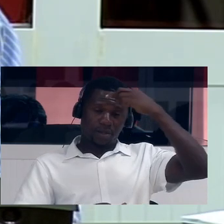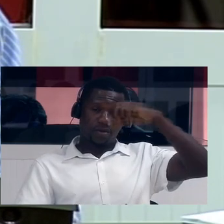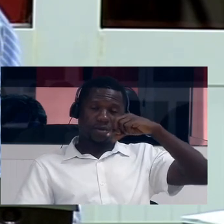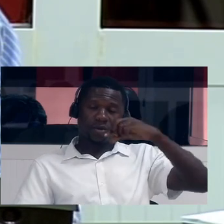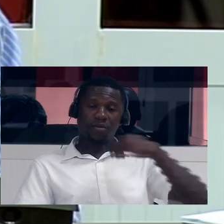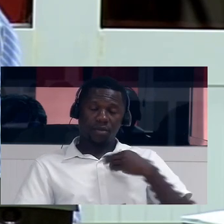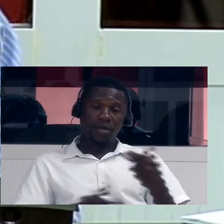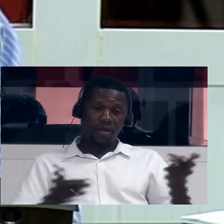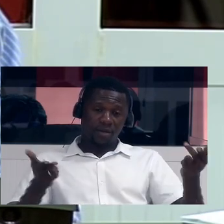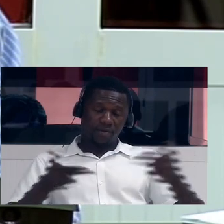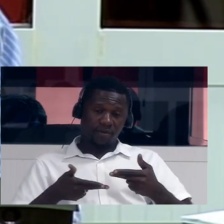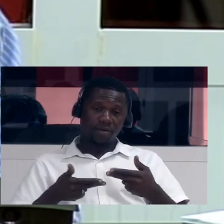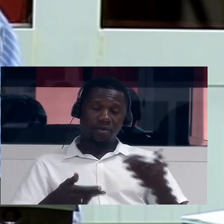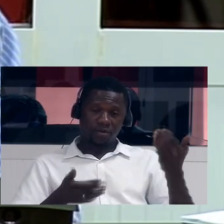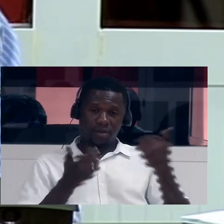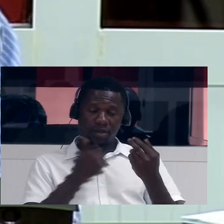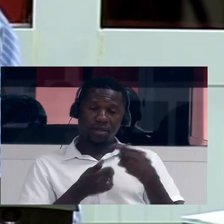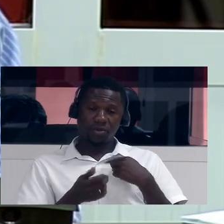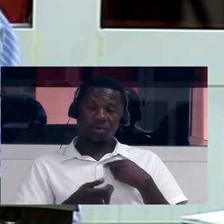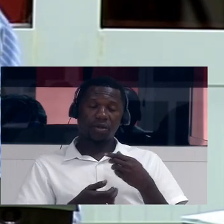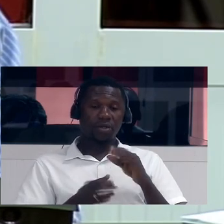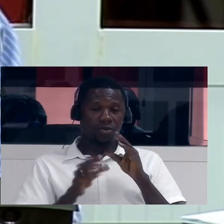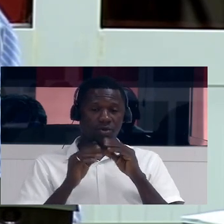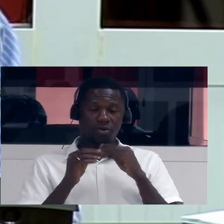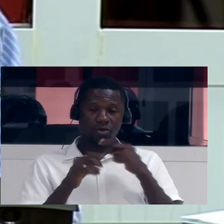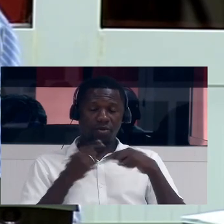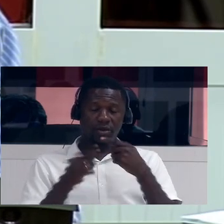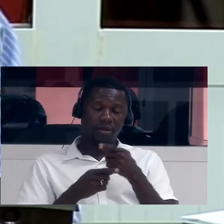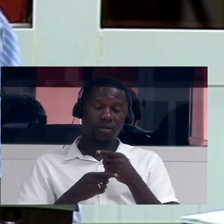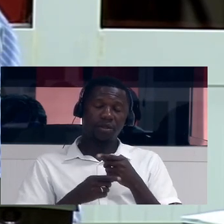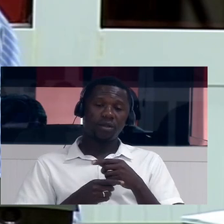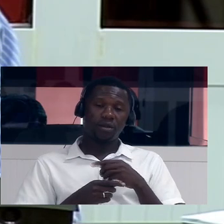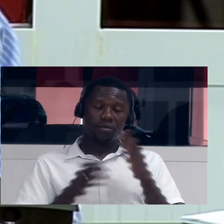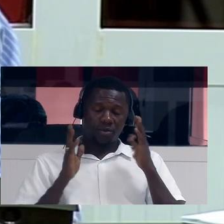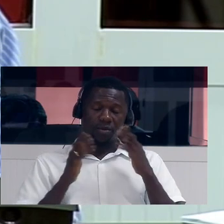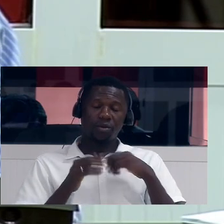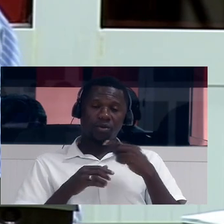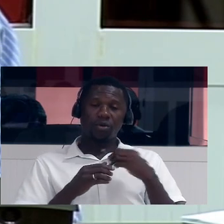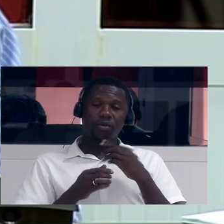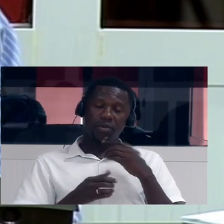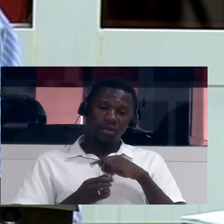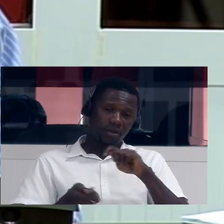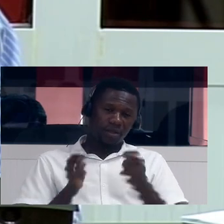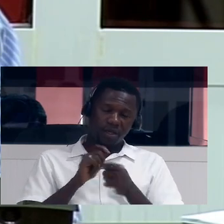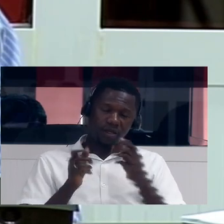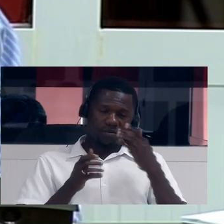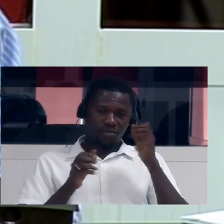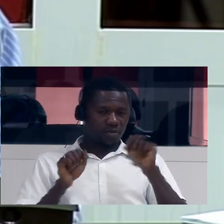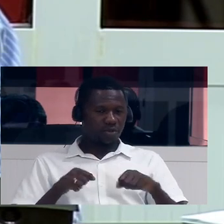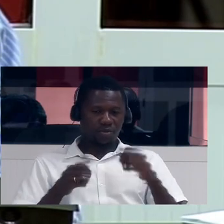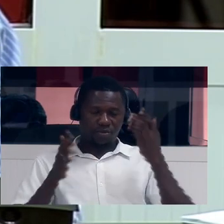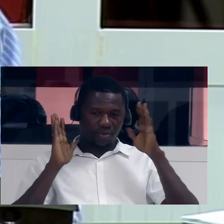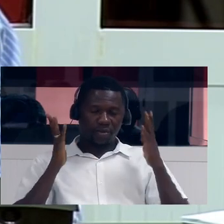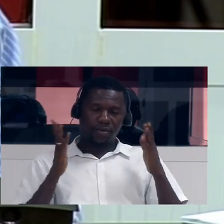I invited them to come again so that we can still talk over this matter to avert any possible problem. And